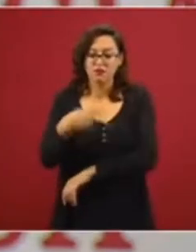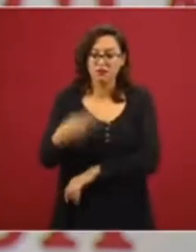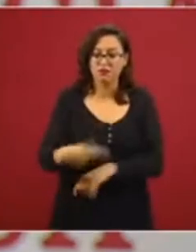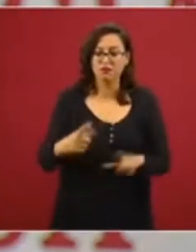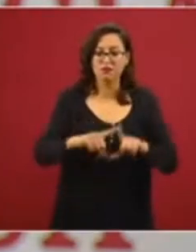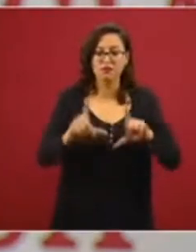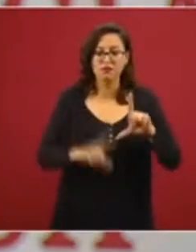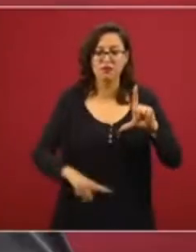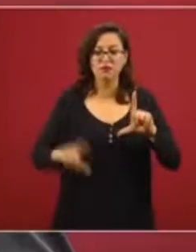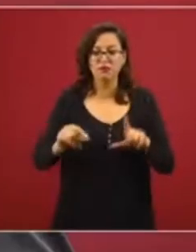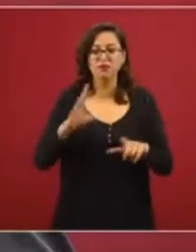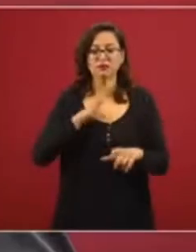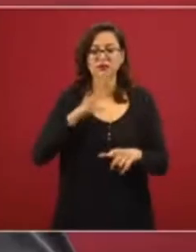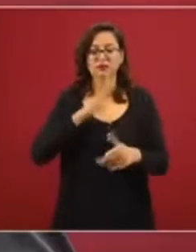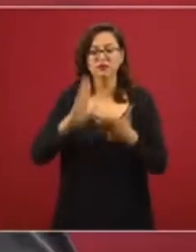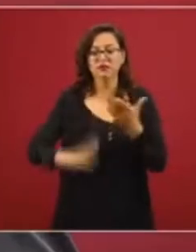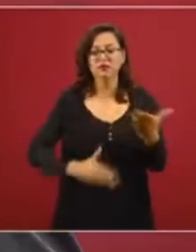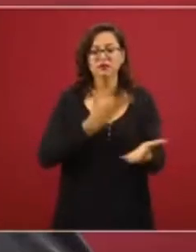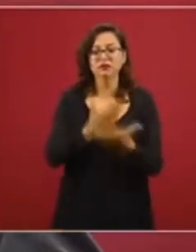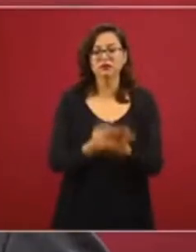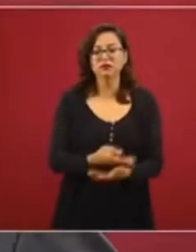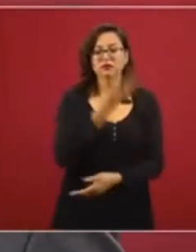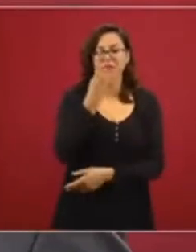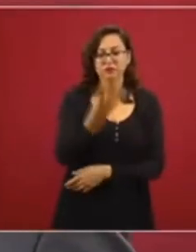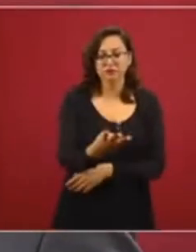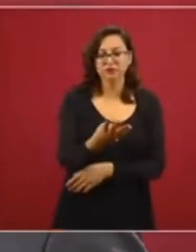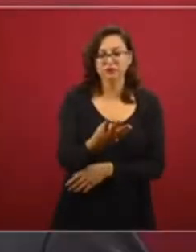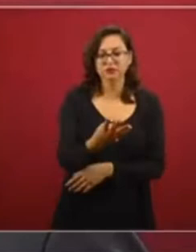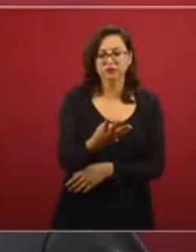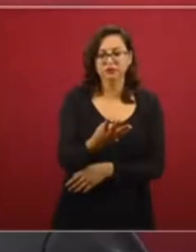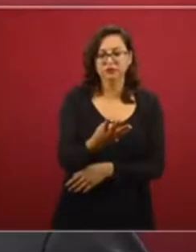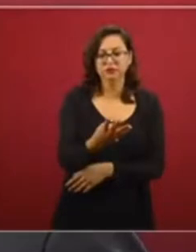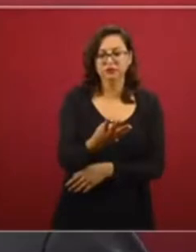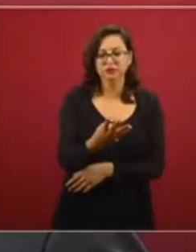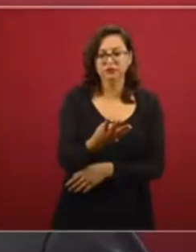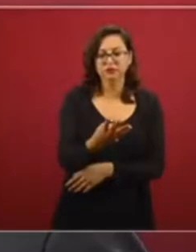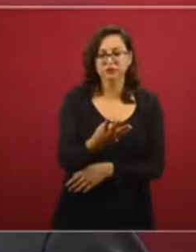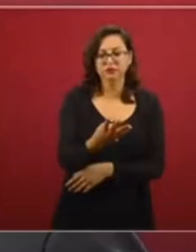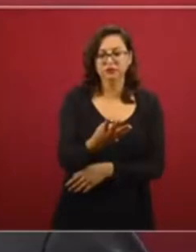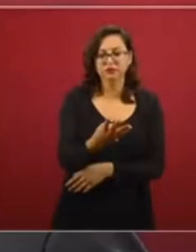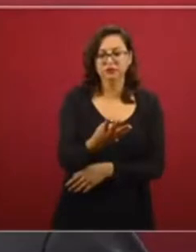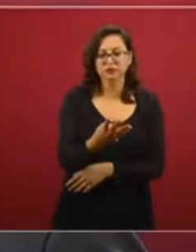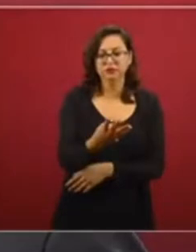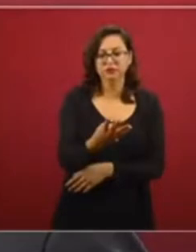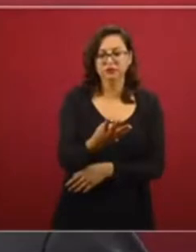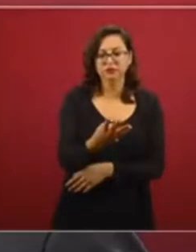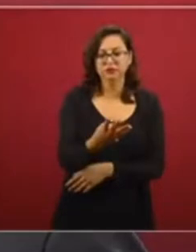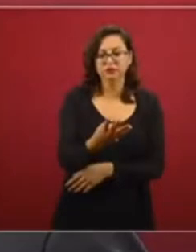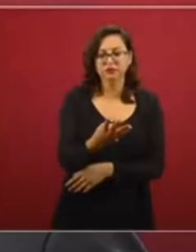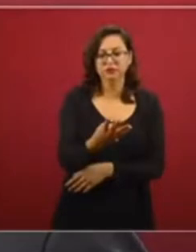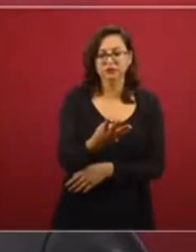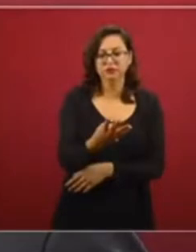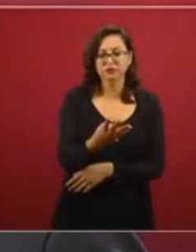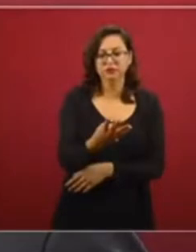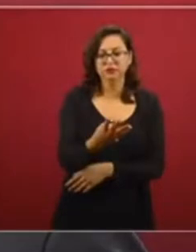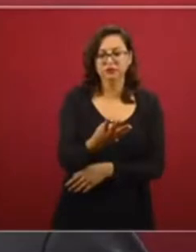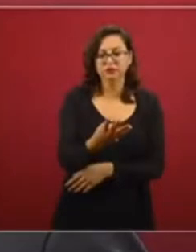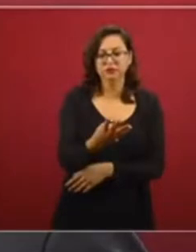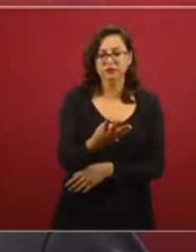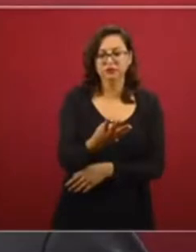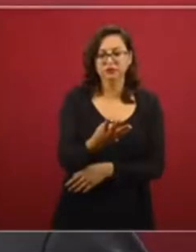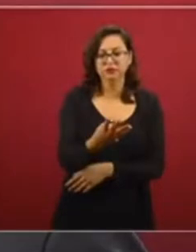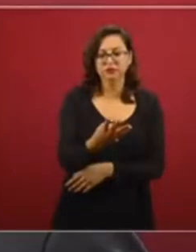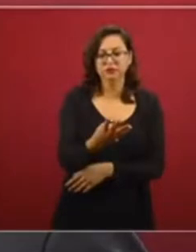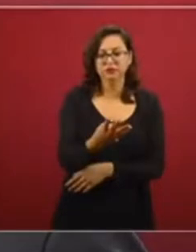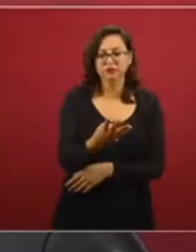ustedes que presentamos 4 a la CEPI. And so they also wanted the Mexican people to try to make a vaccine,